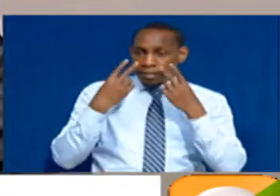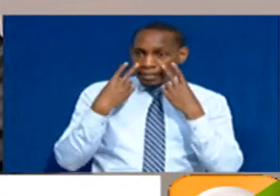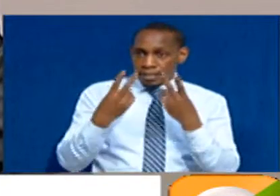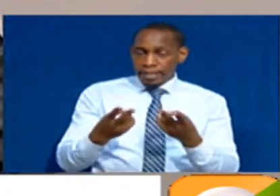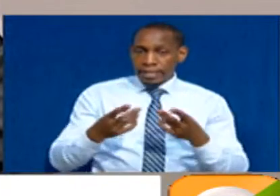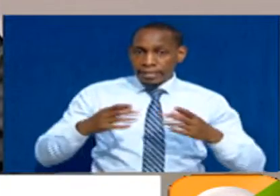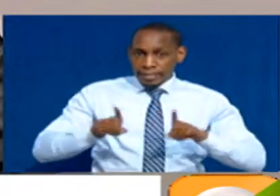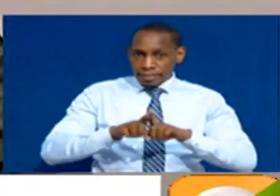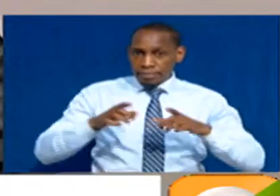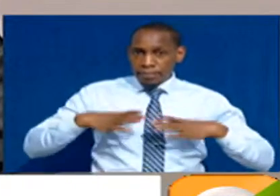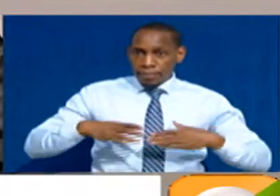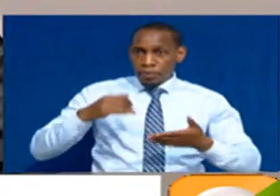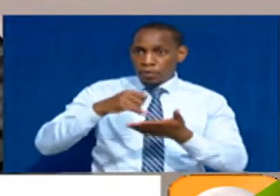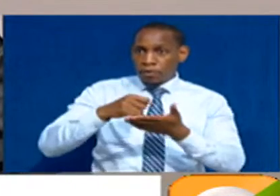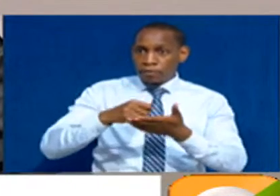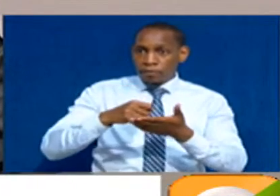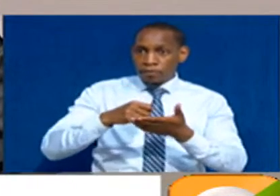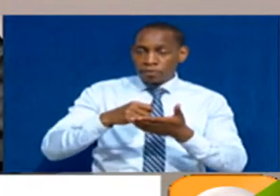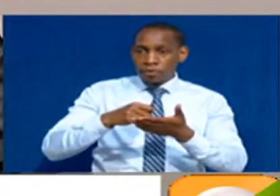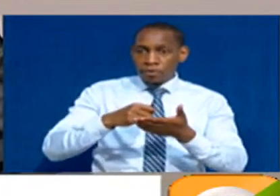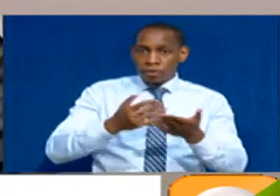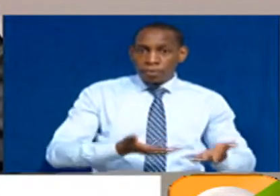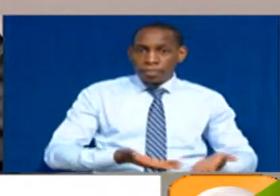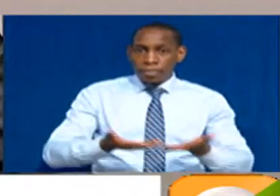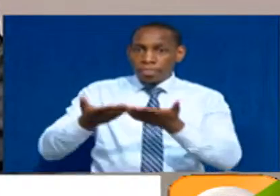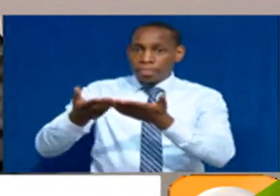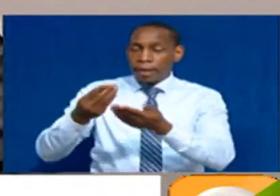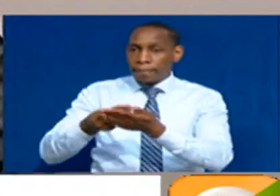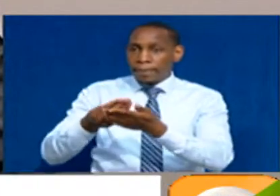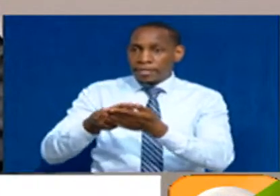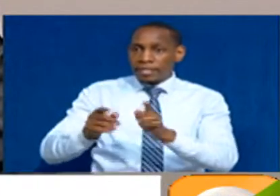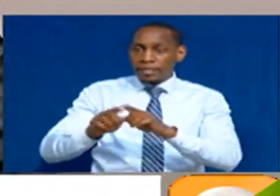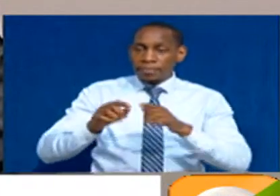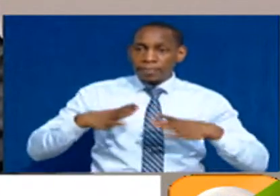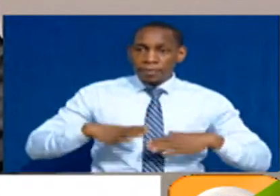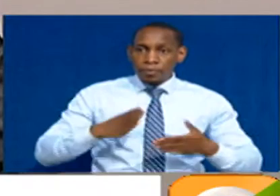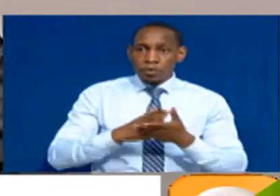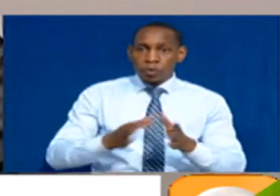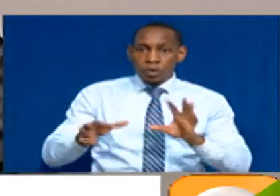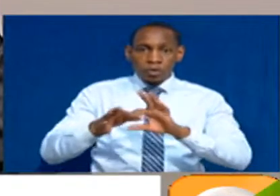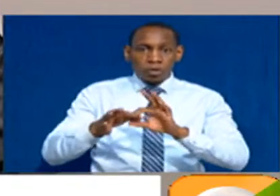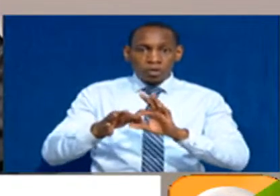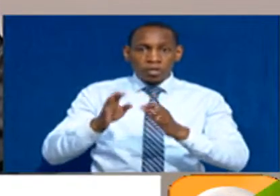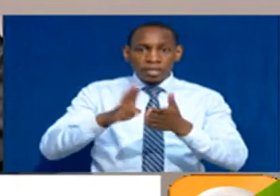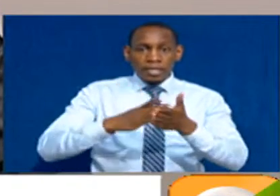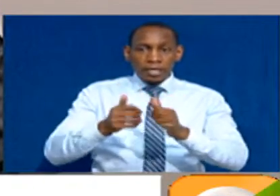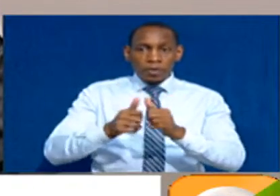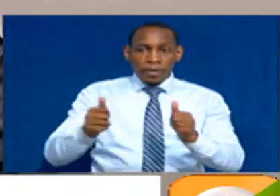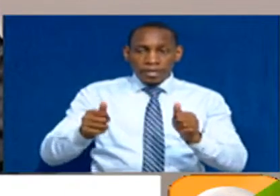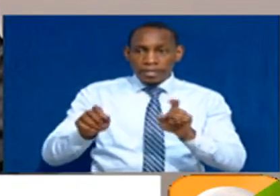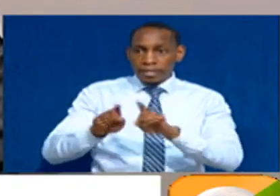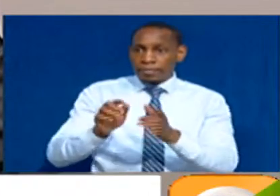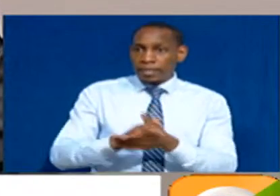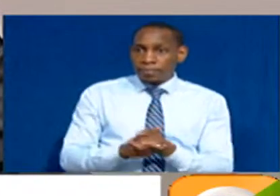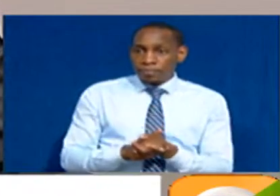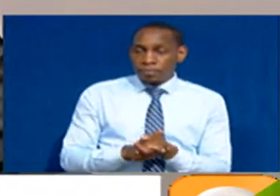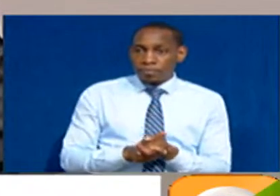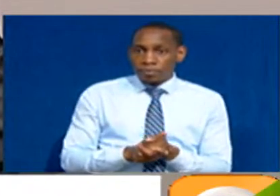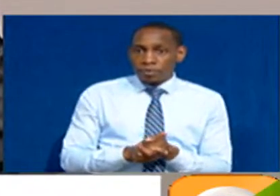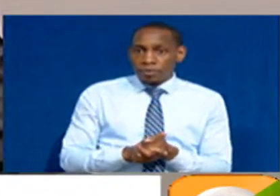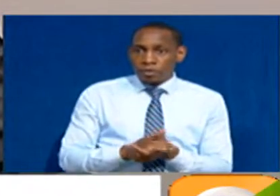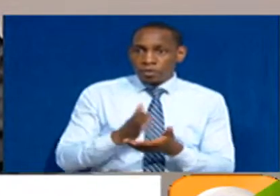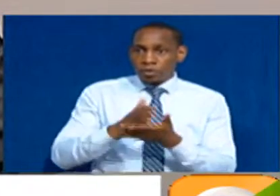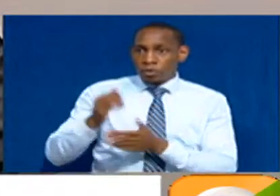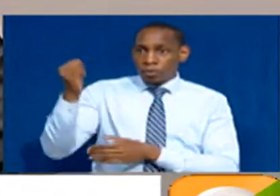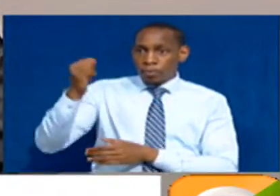the people that are involved in moving this money out, it is the people who are well connected. It is the people who hold a certain